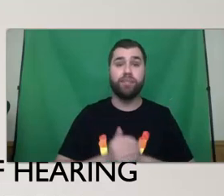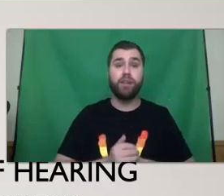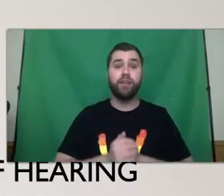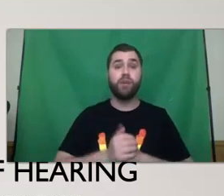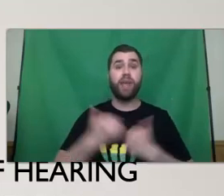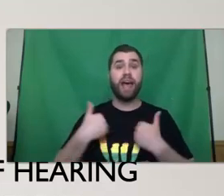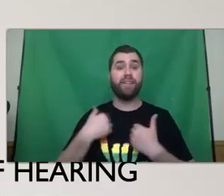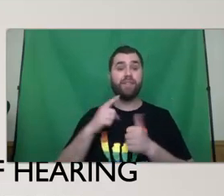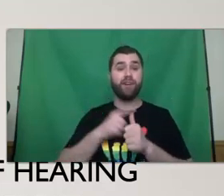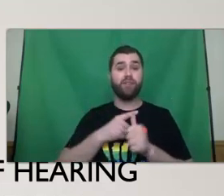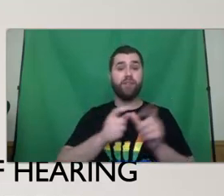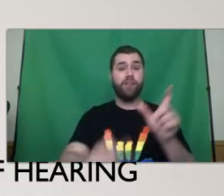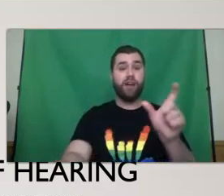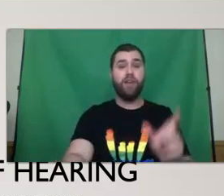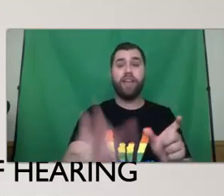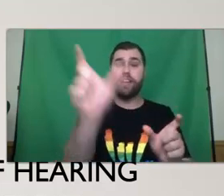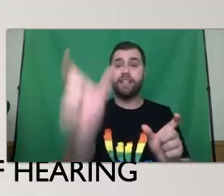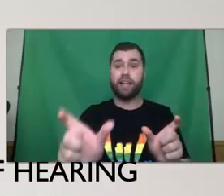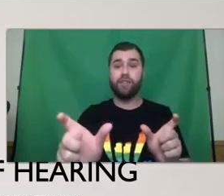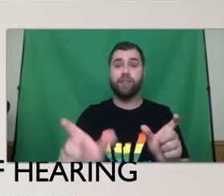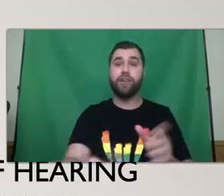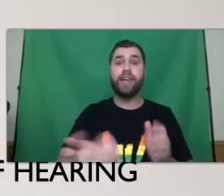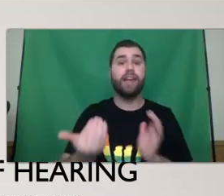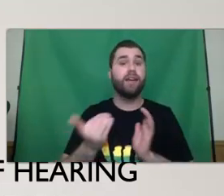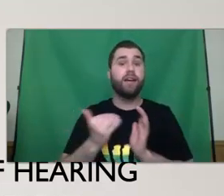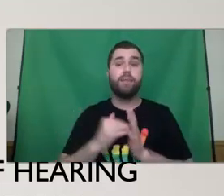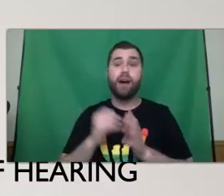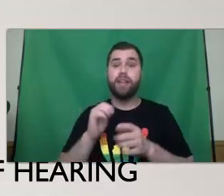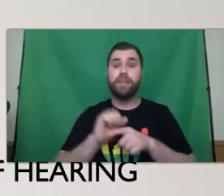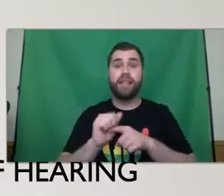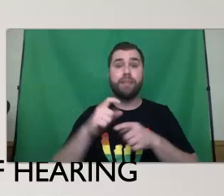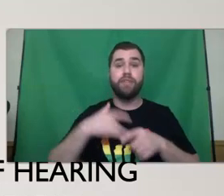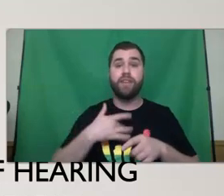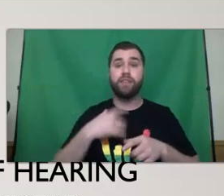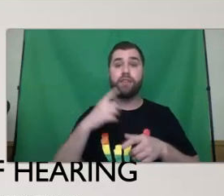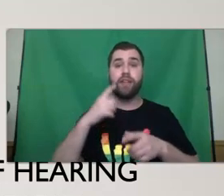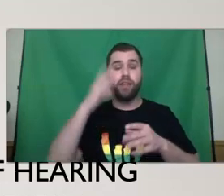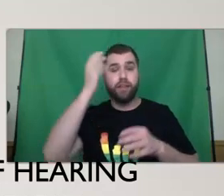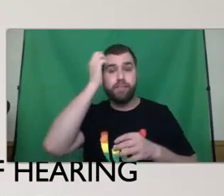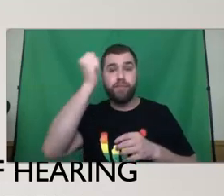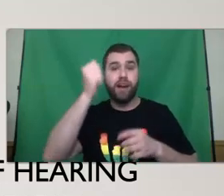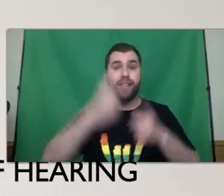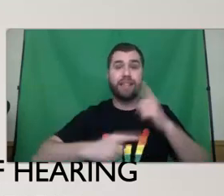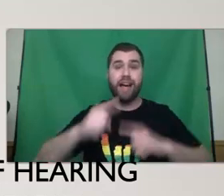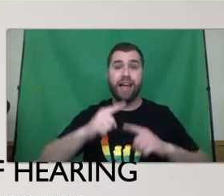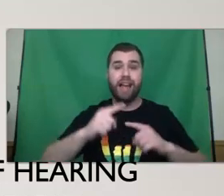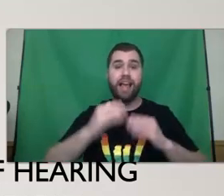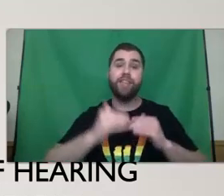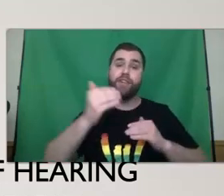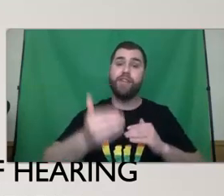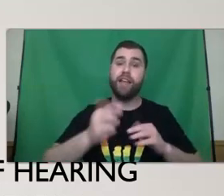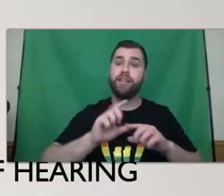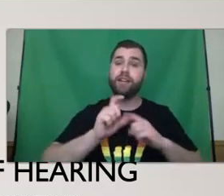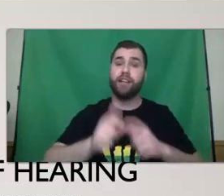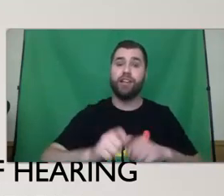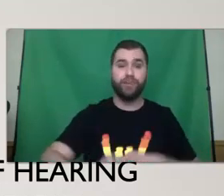started. So we have the first row and then the second row. So again, pause it as many times you feel so that you can memorize the sign, and then when